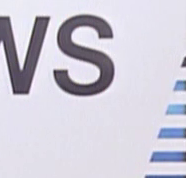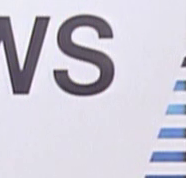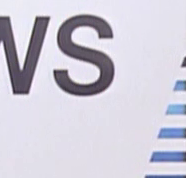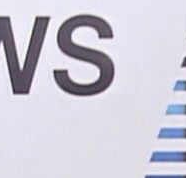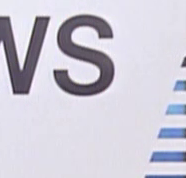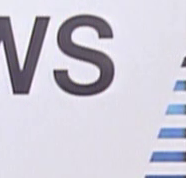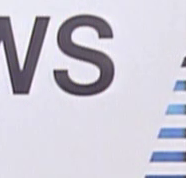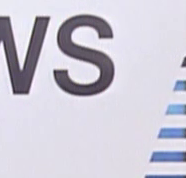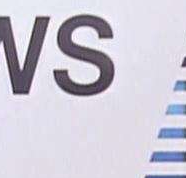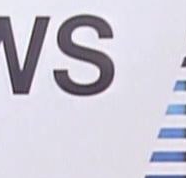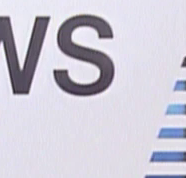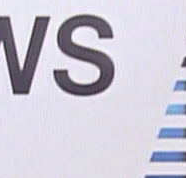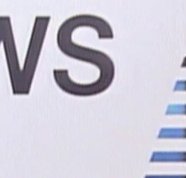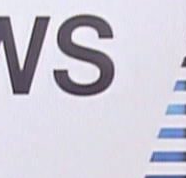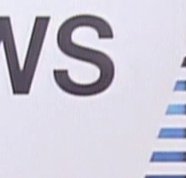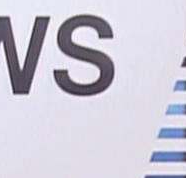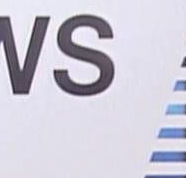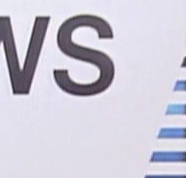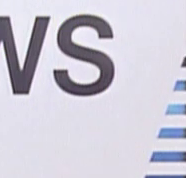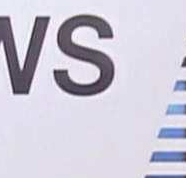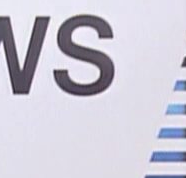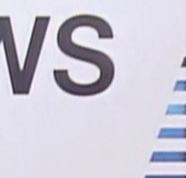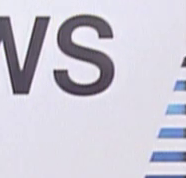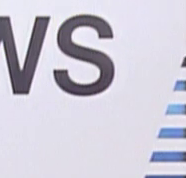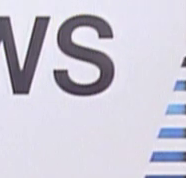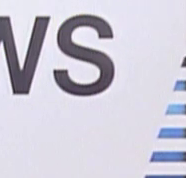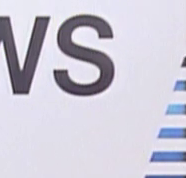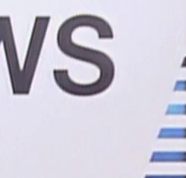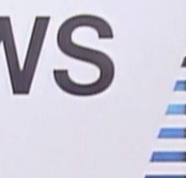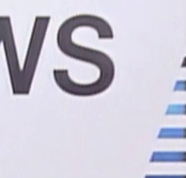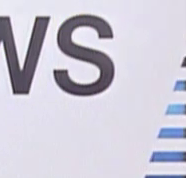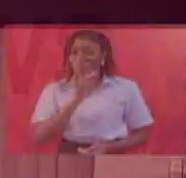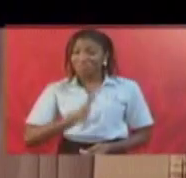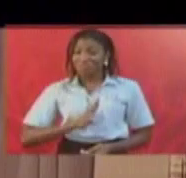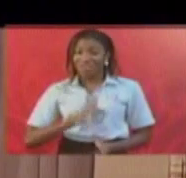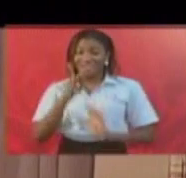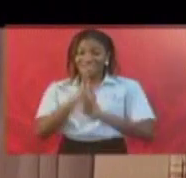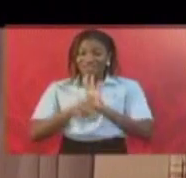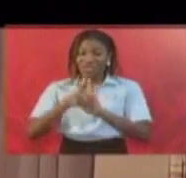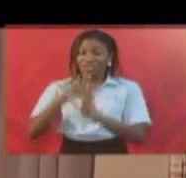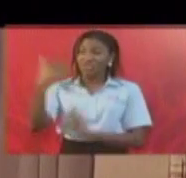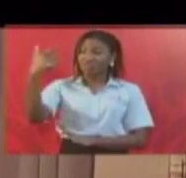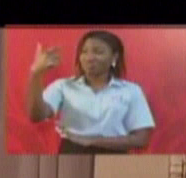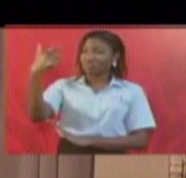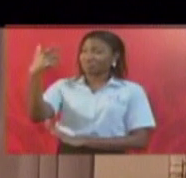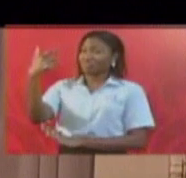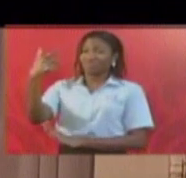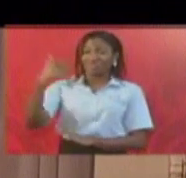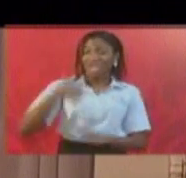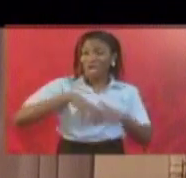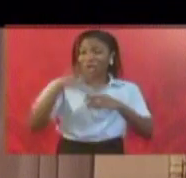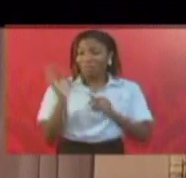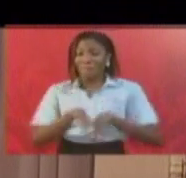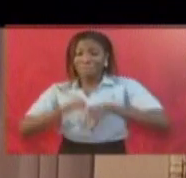was irresponsible and can lead to troubling times for the health sector. You represent a clear